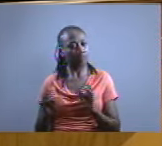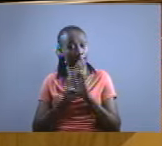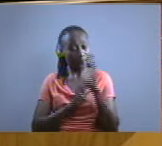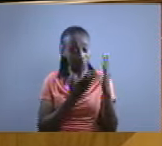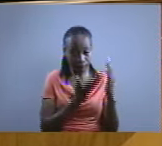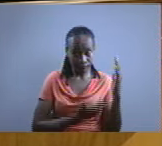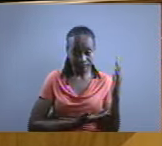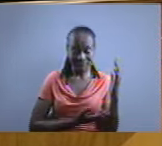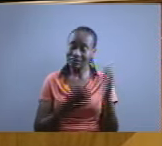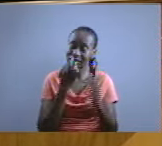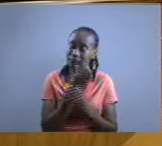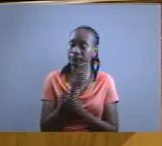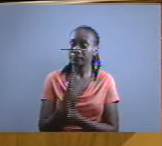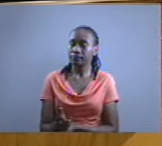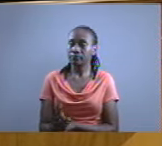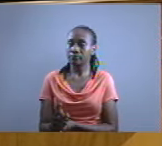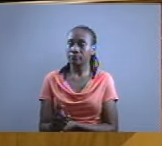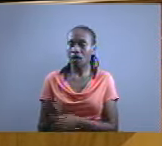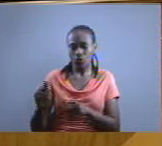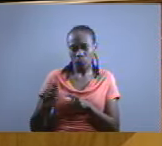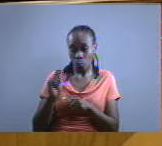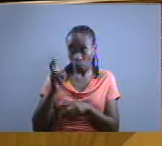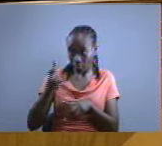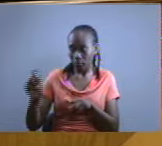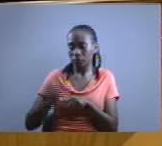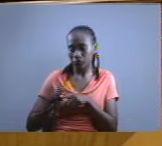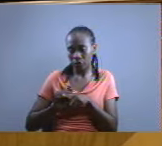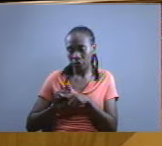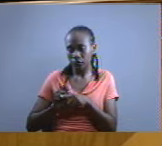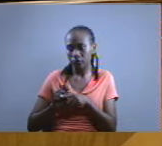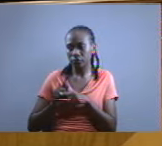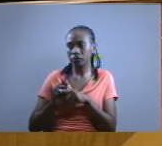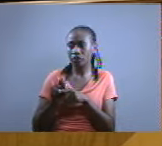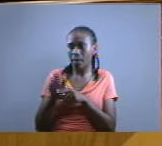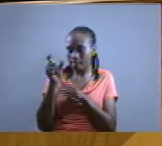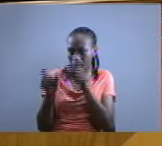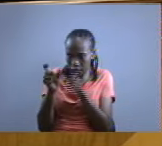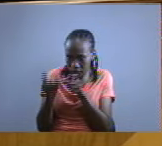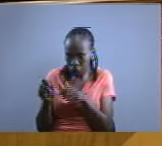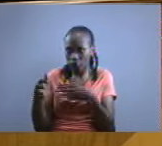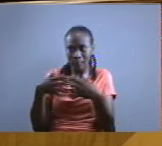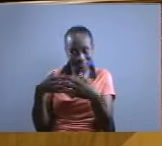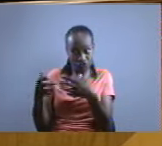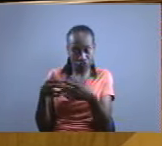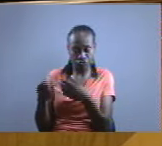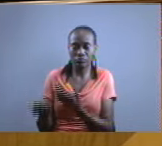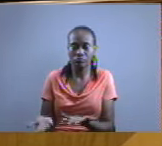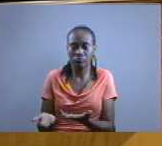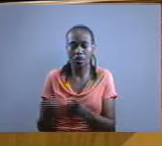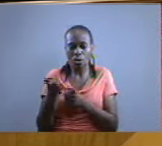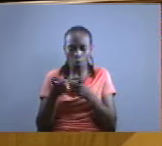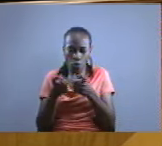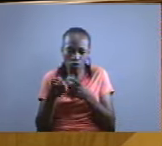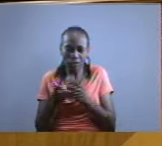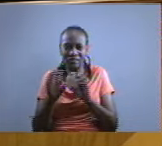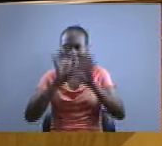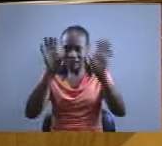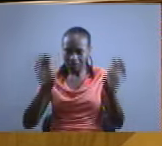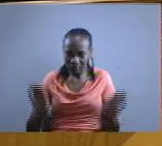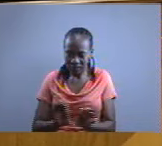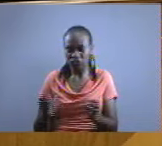to regulate the training of language practitioners and provide for the control of their accreditation